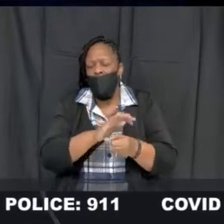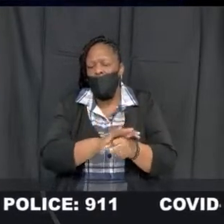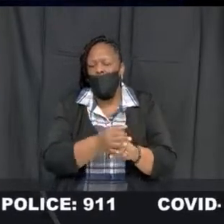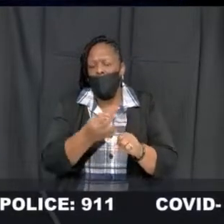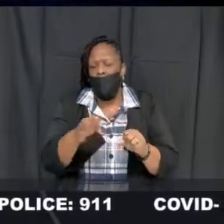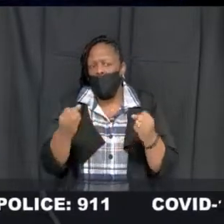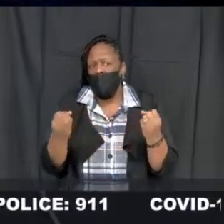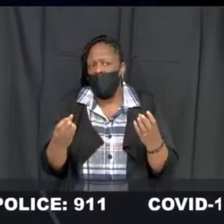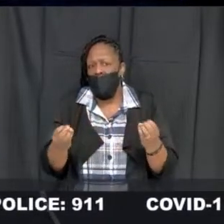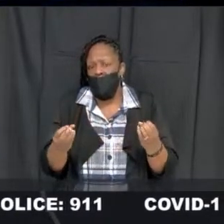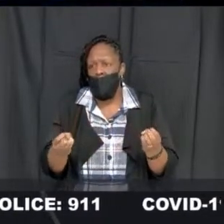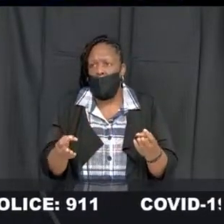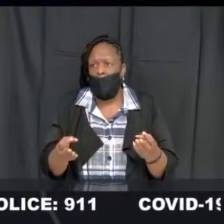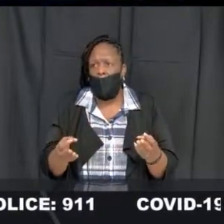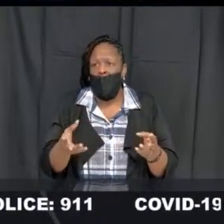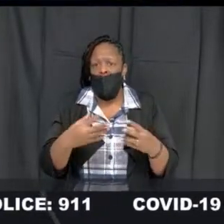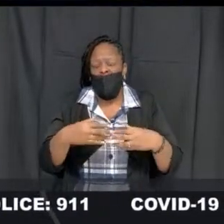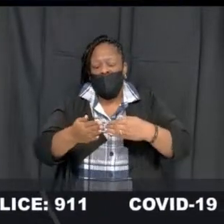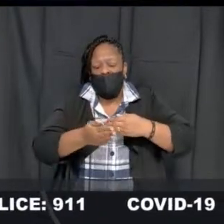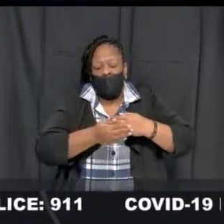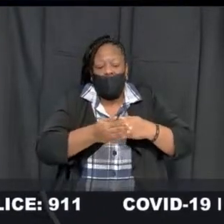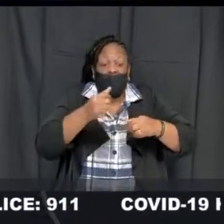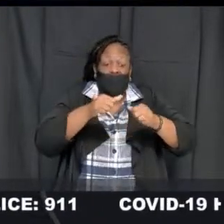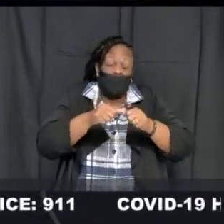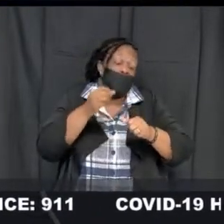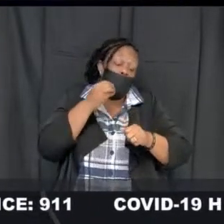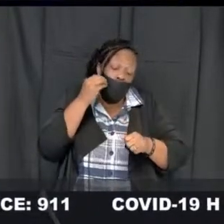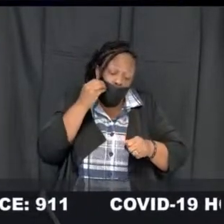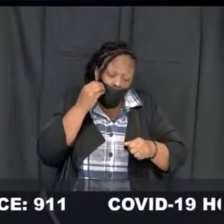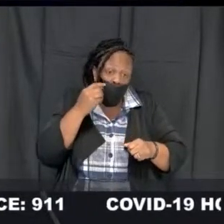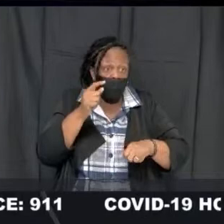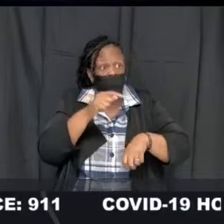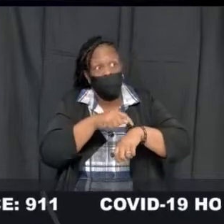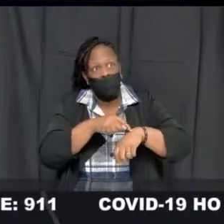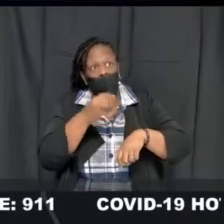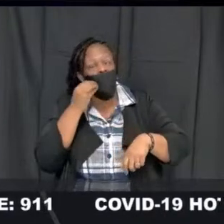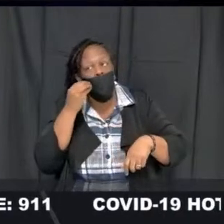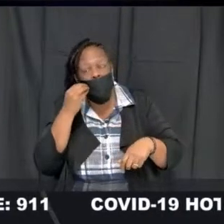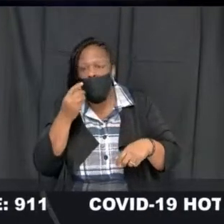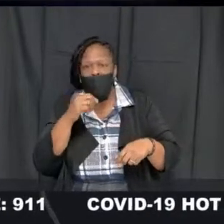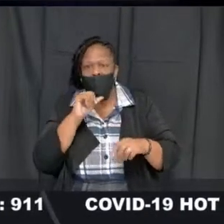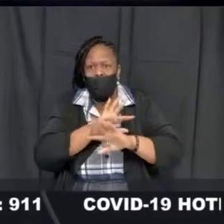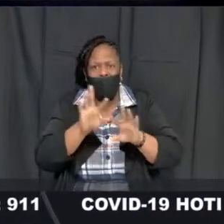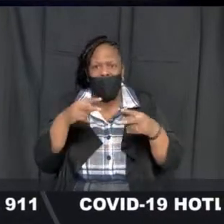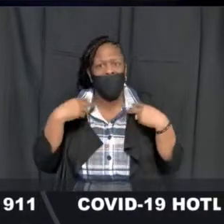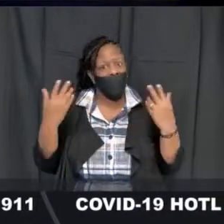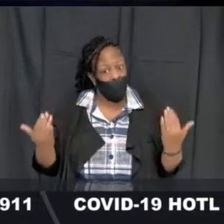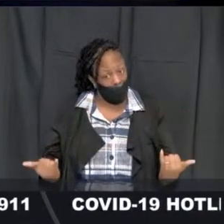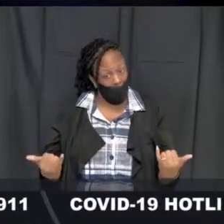many of the other restrictions and, even